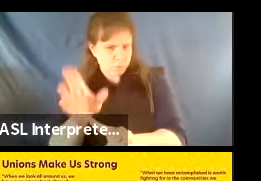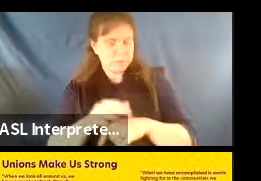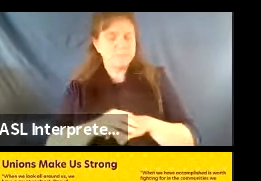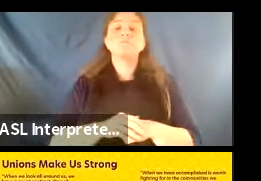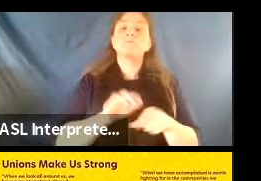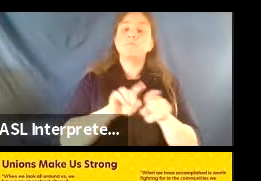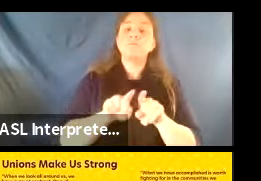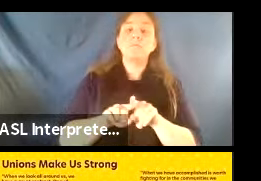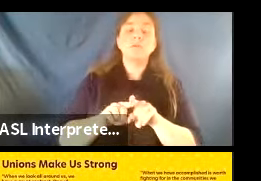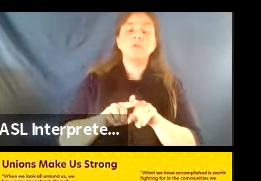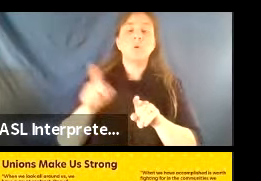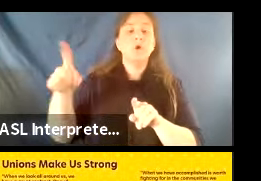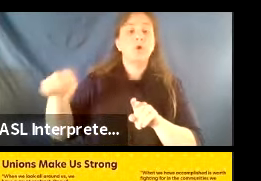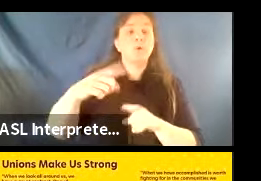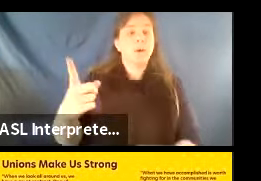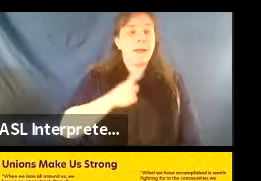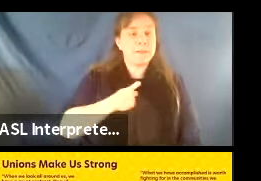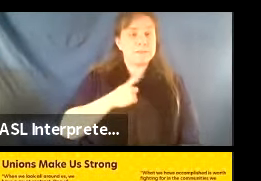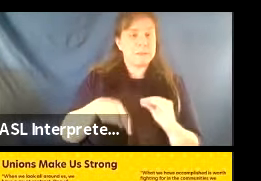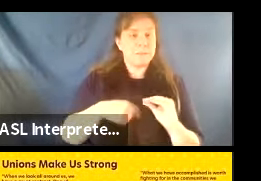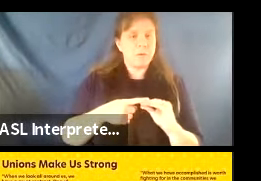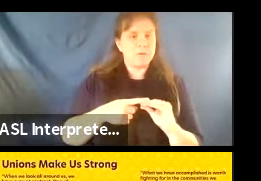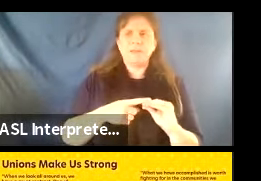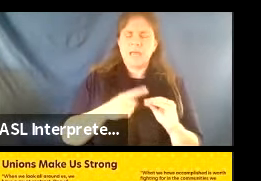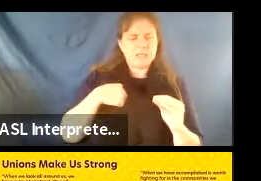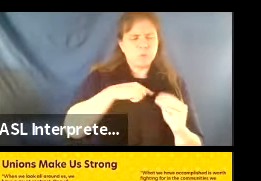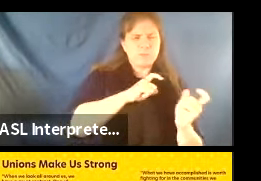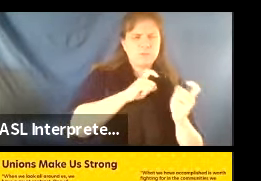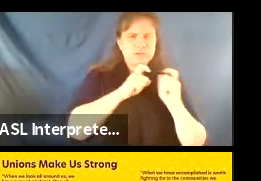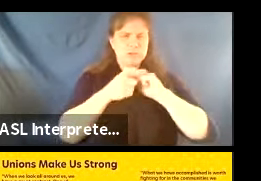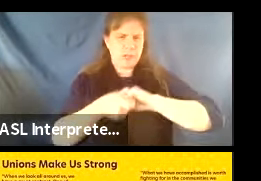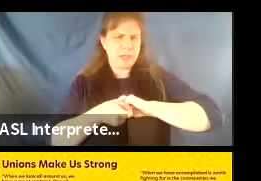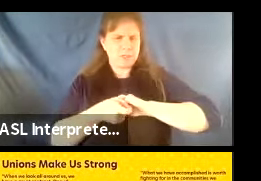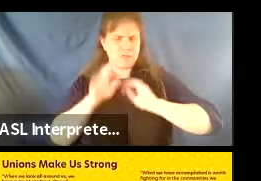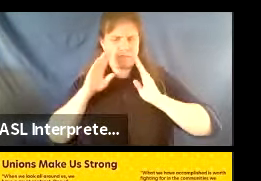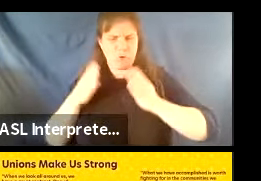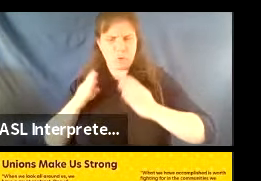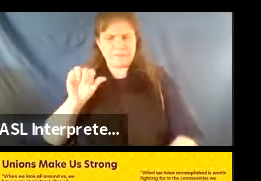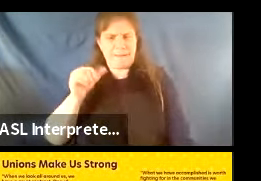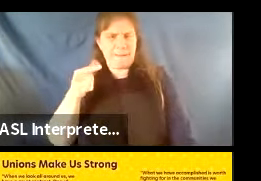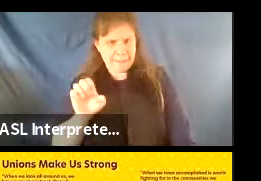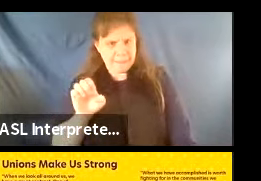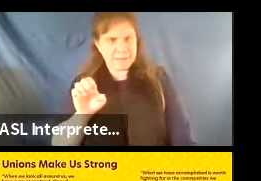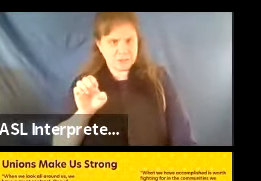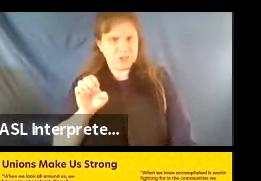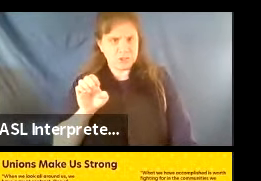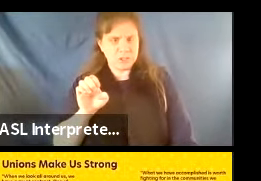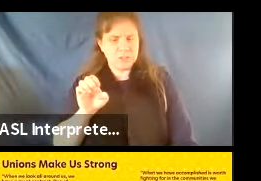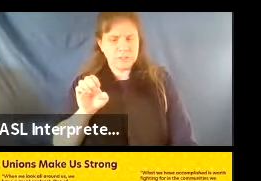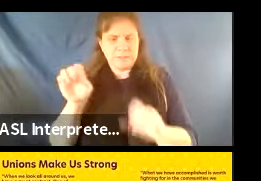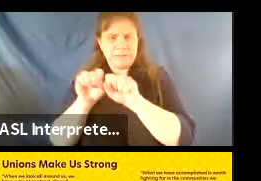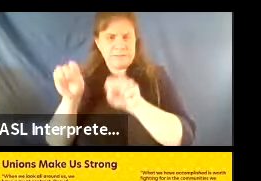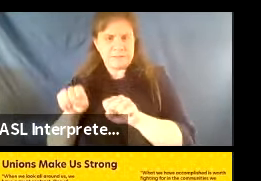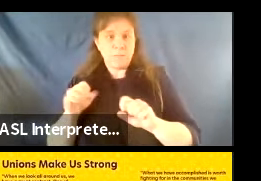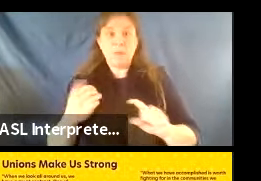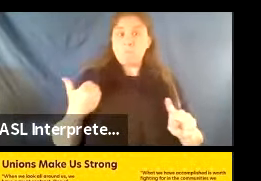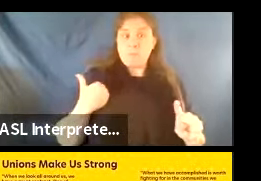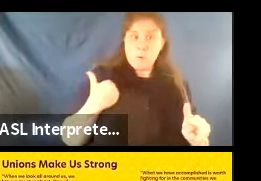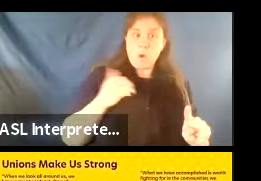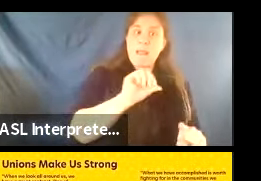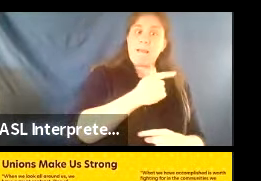about, as we transition to an age-based system from our blended age and